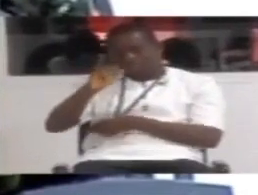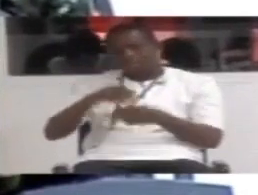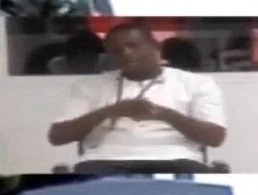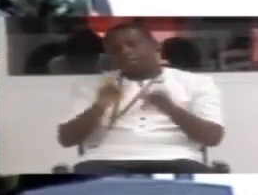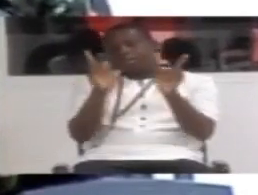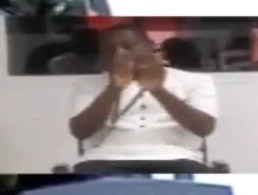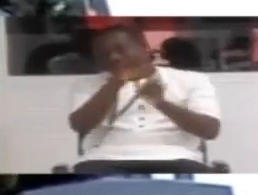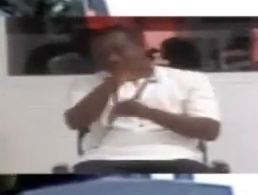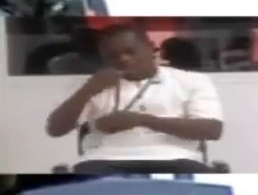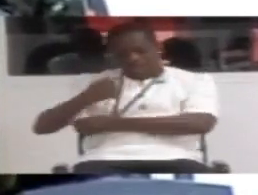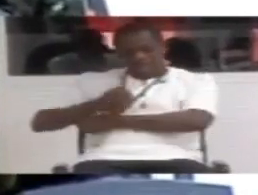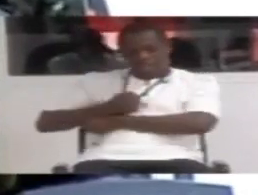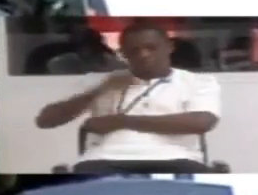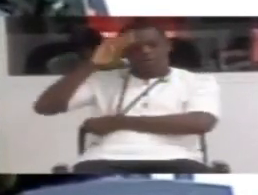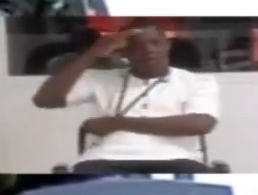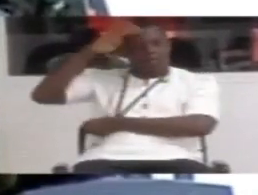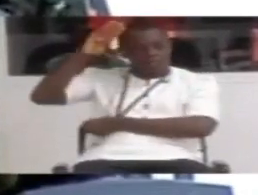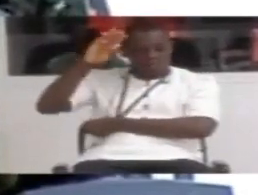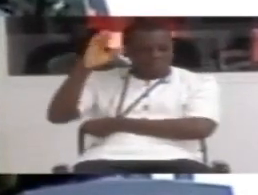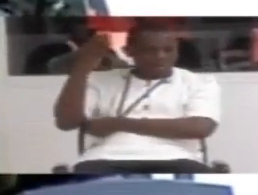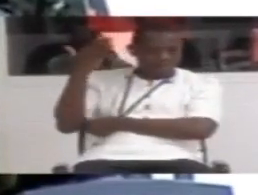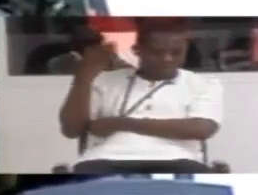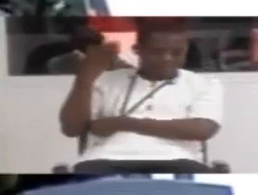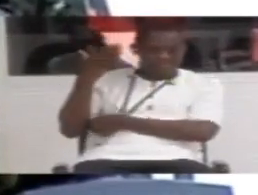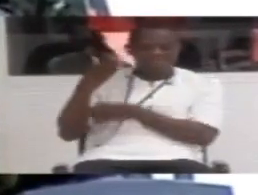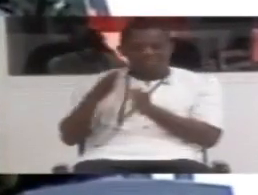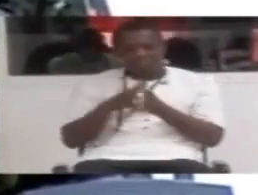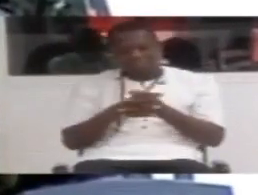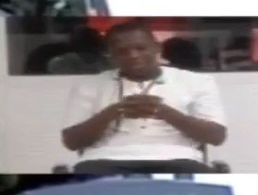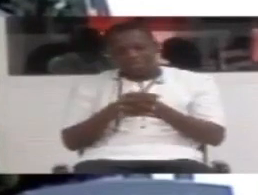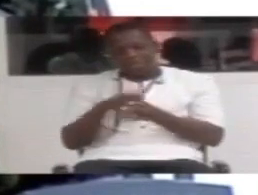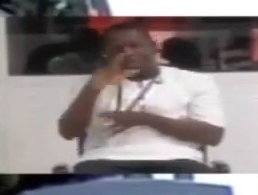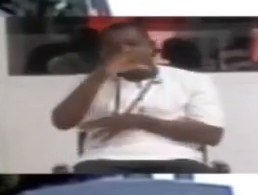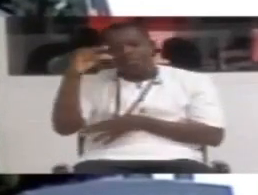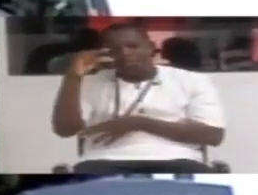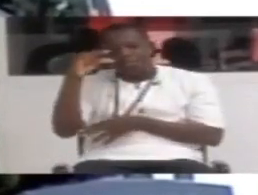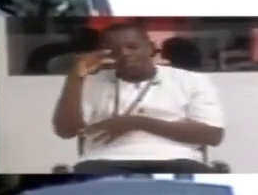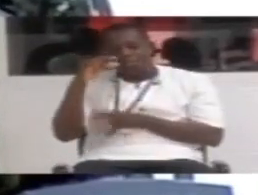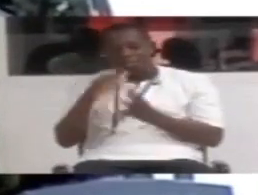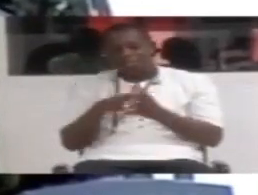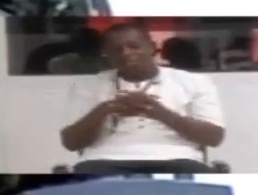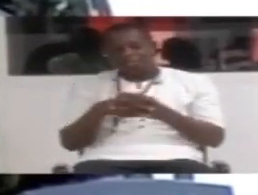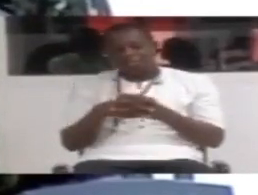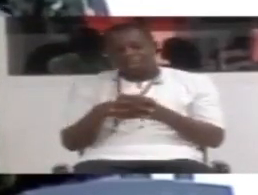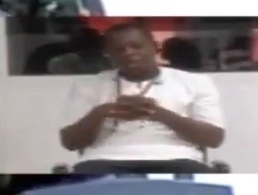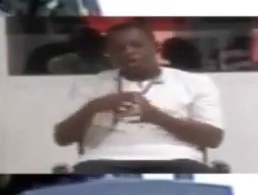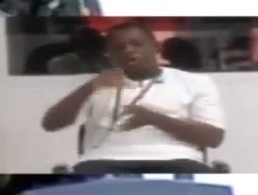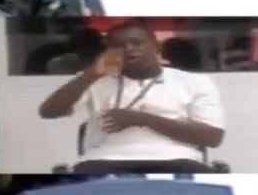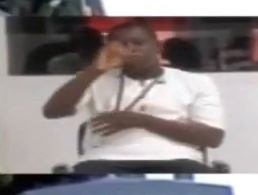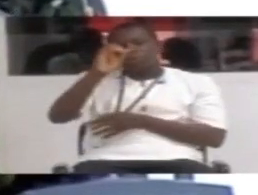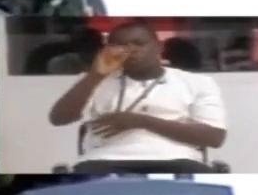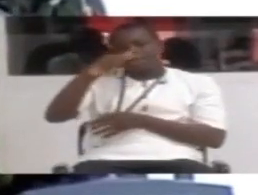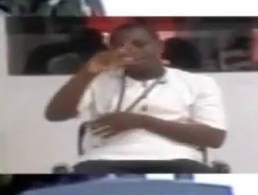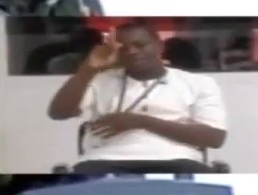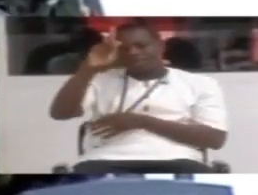Interior Minister bi won. We met the former Interior Minister. Name? Naka la koku tuda? Sonko. Ma